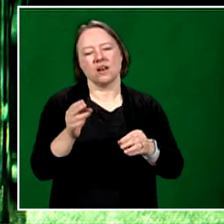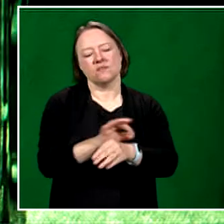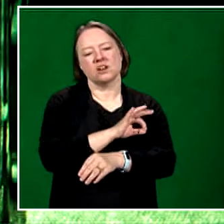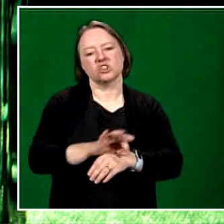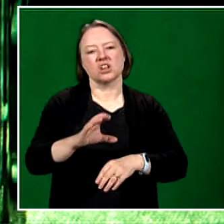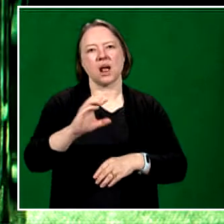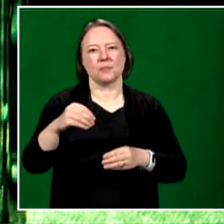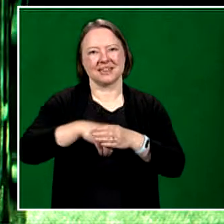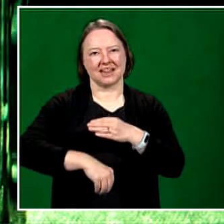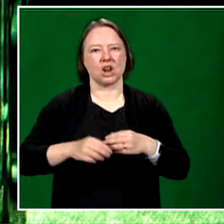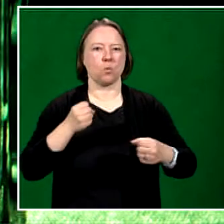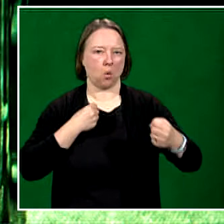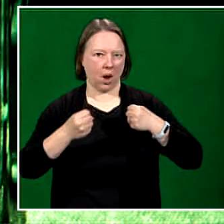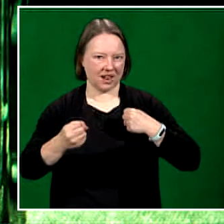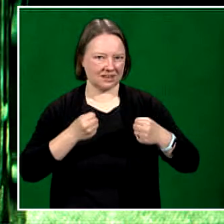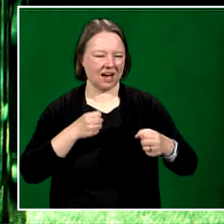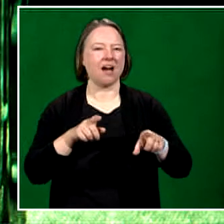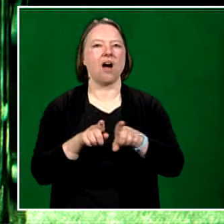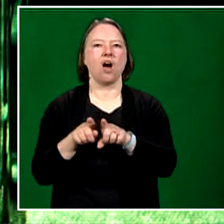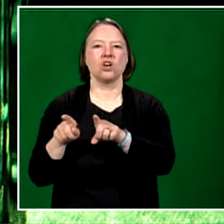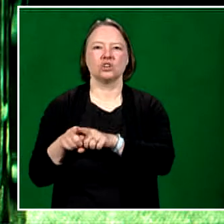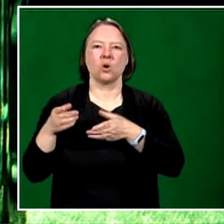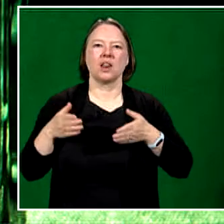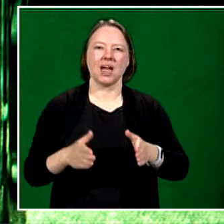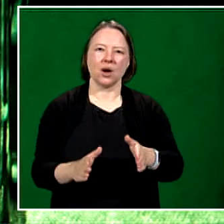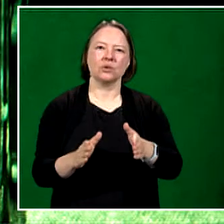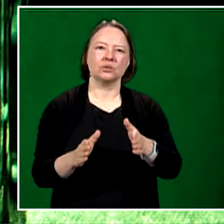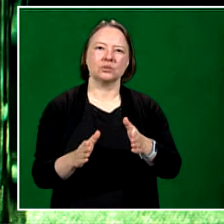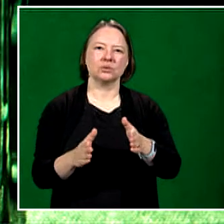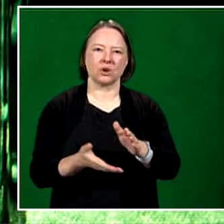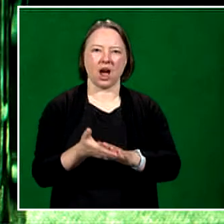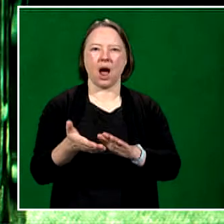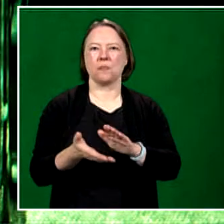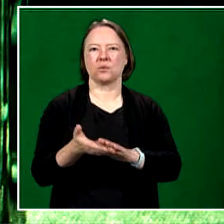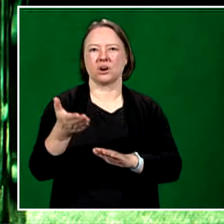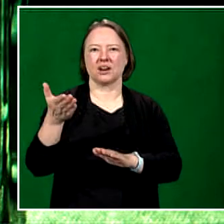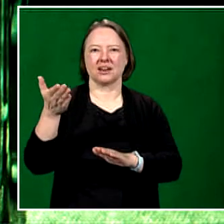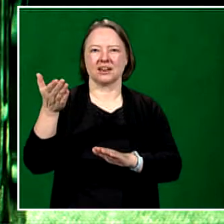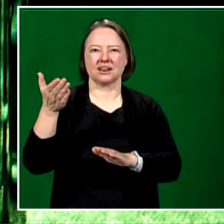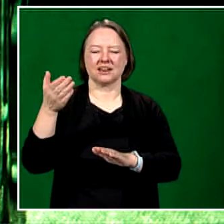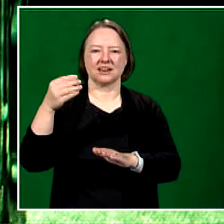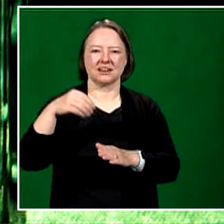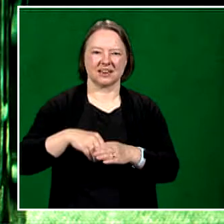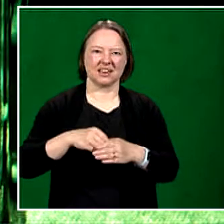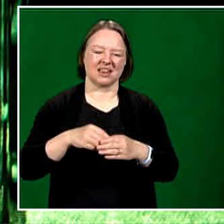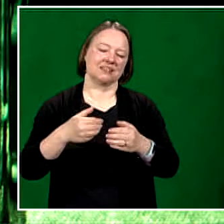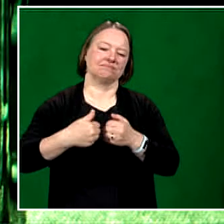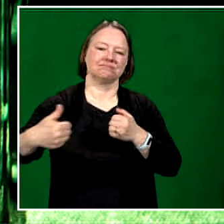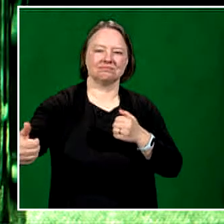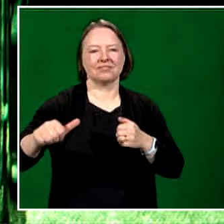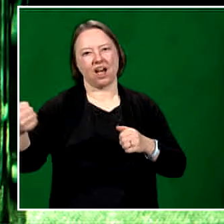in Rwanda, and we are allowed to operate in the specified location.